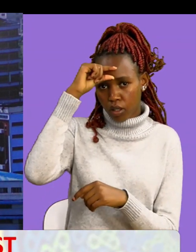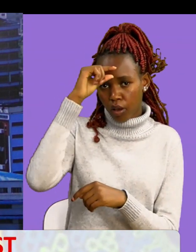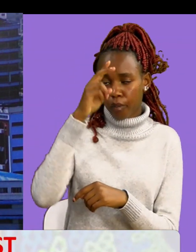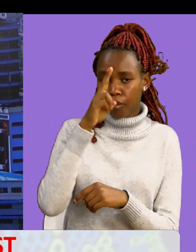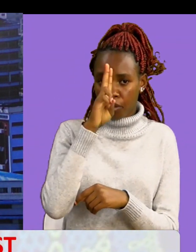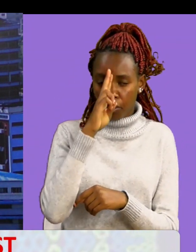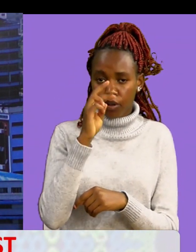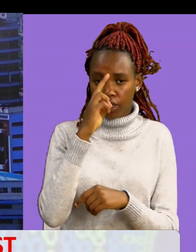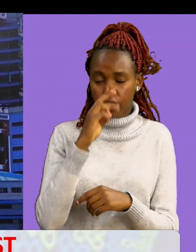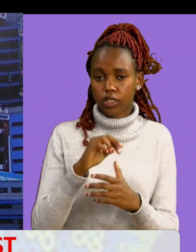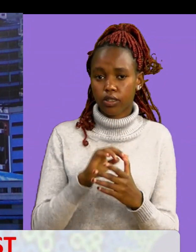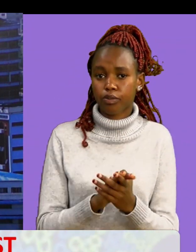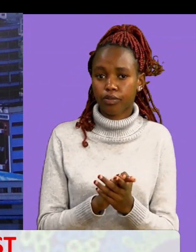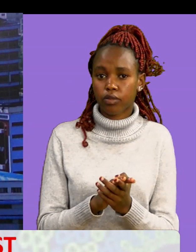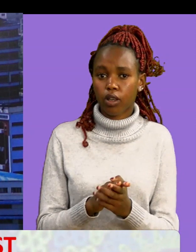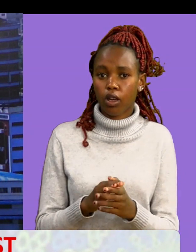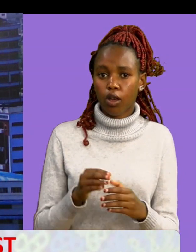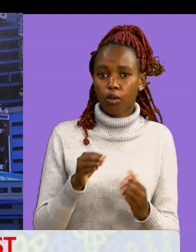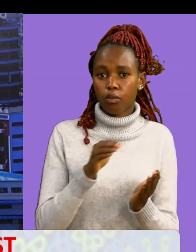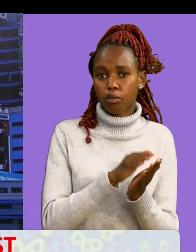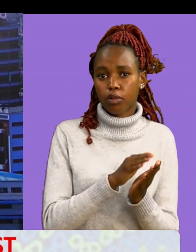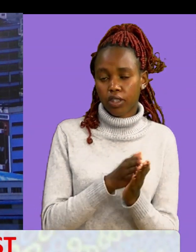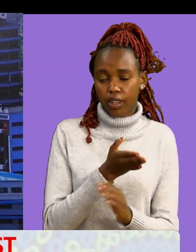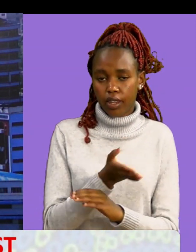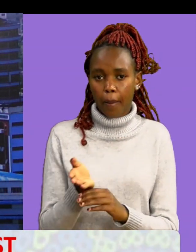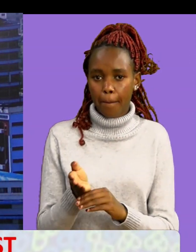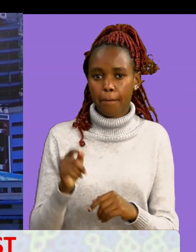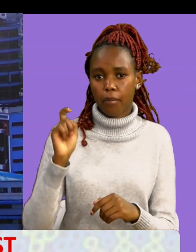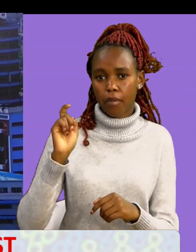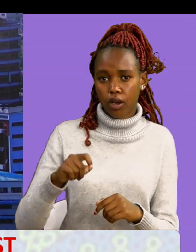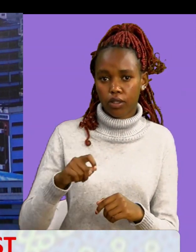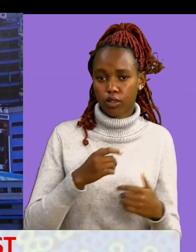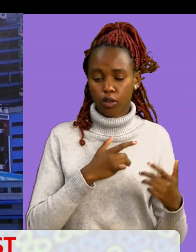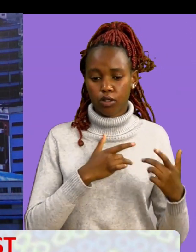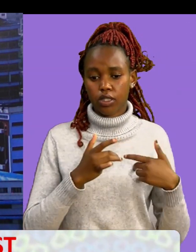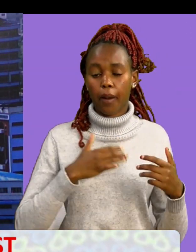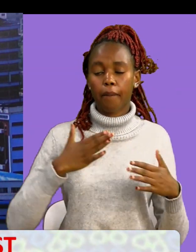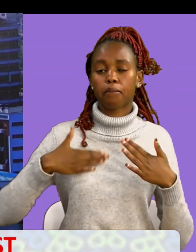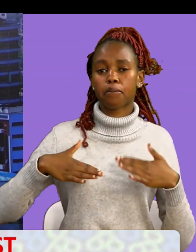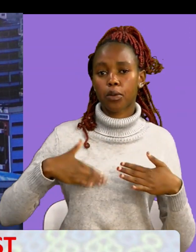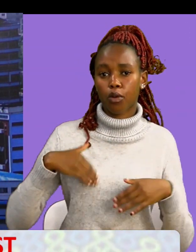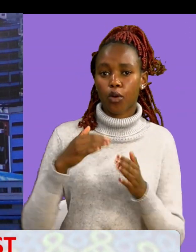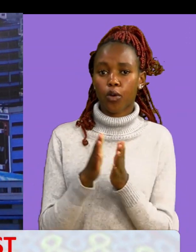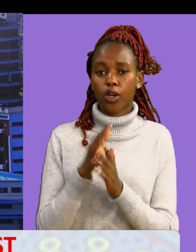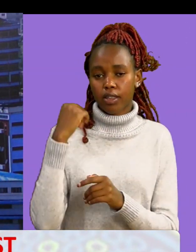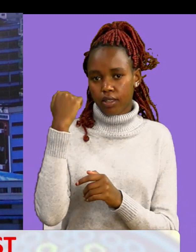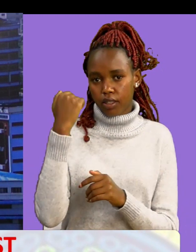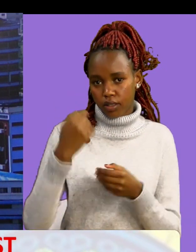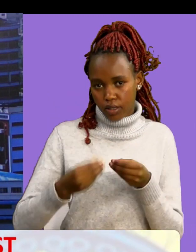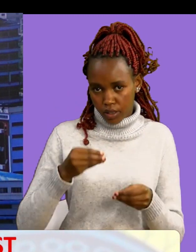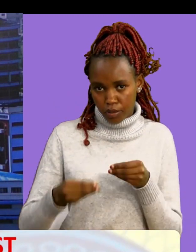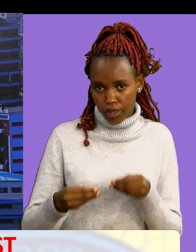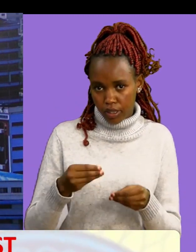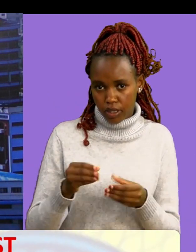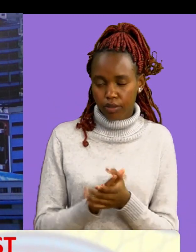that are being put out there. They lazima wazingatie the persons with disability, creating an inclusive environment.